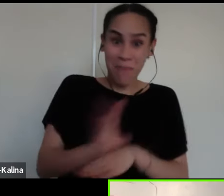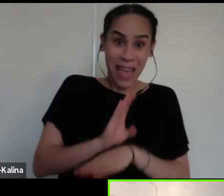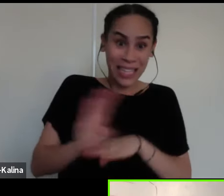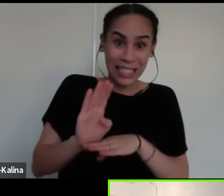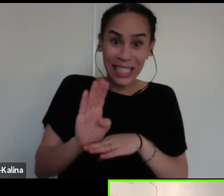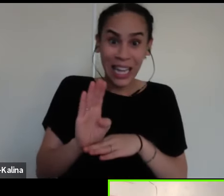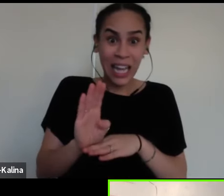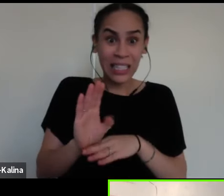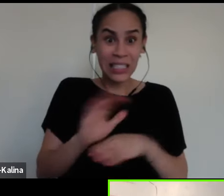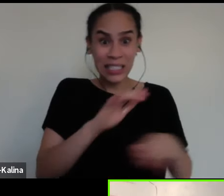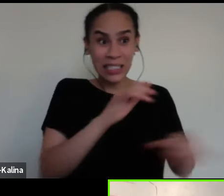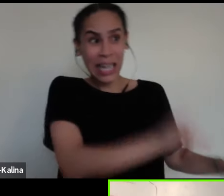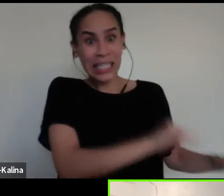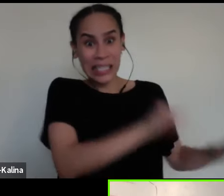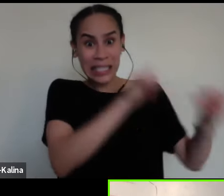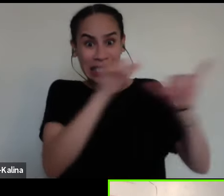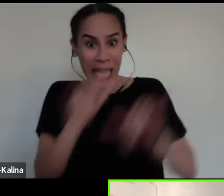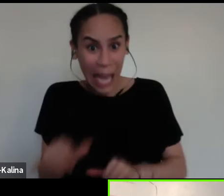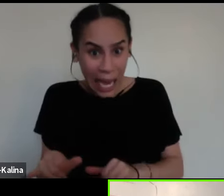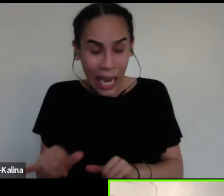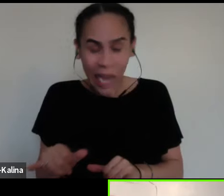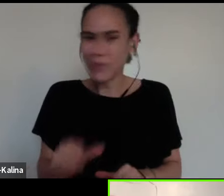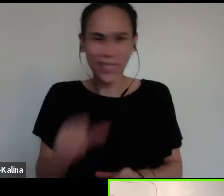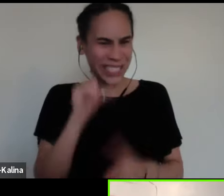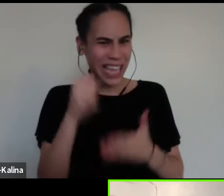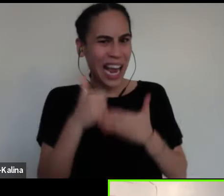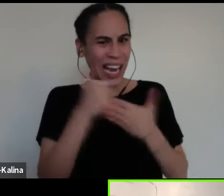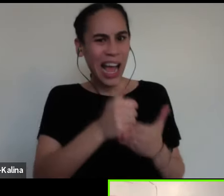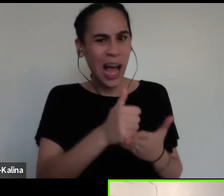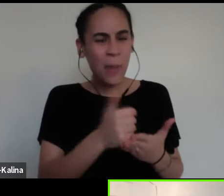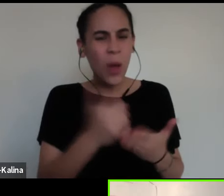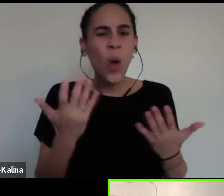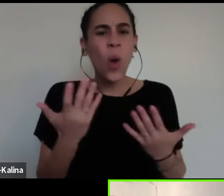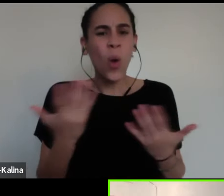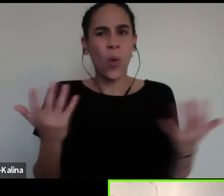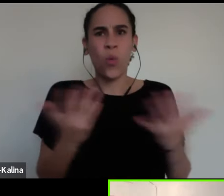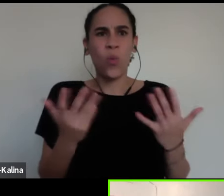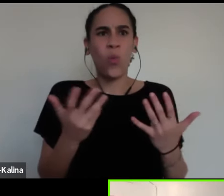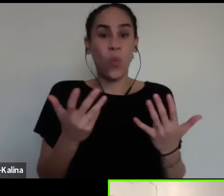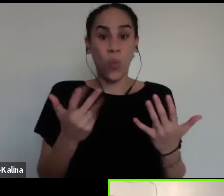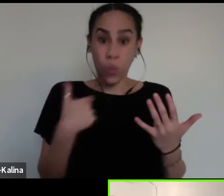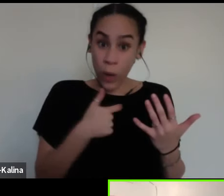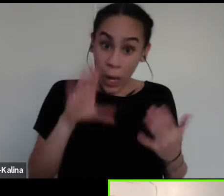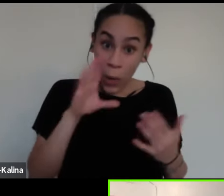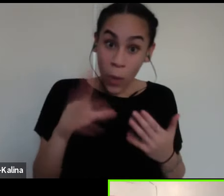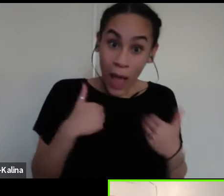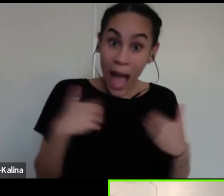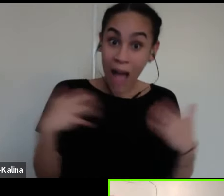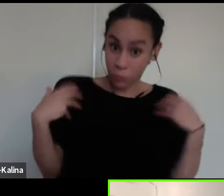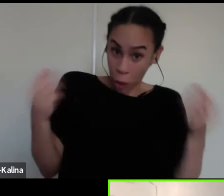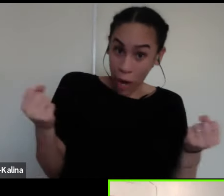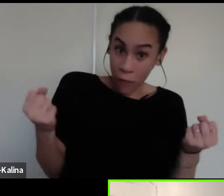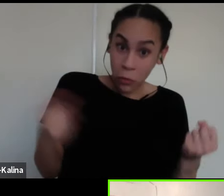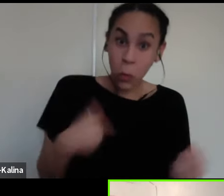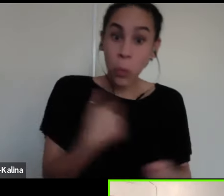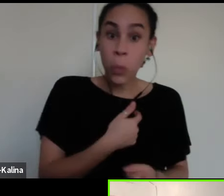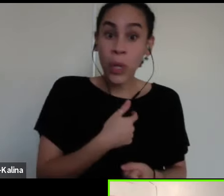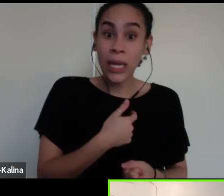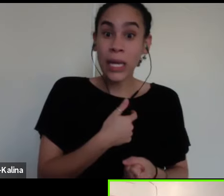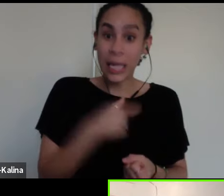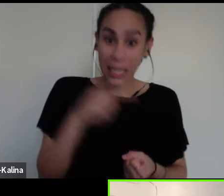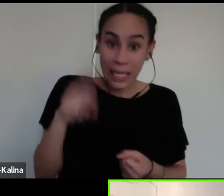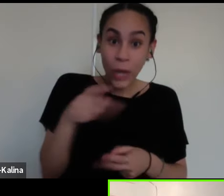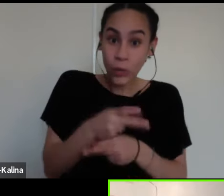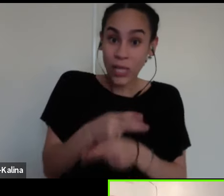them. So what kind of company what are we setting ourselves up for in terms of recovery if we don't take care of each other right now?